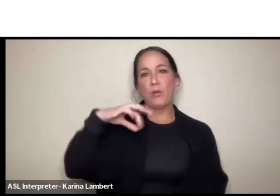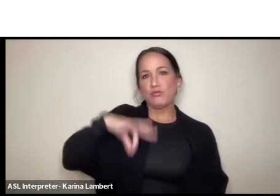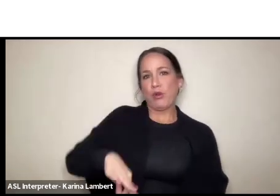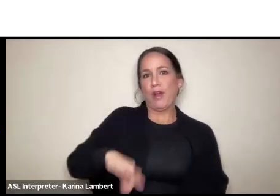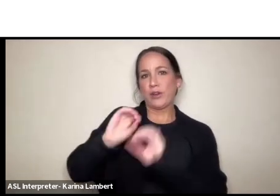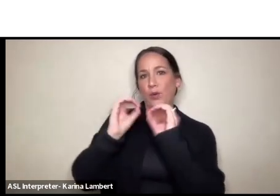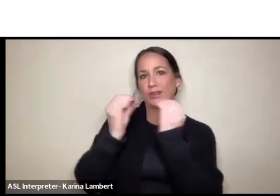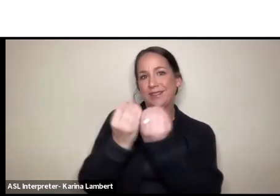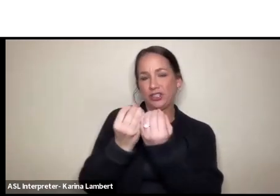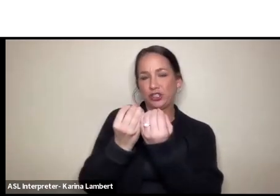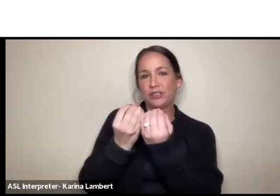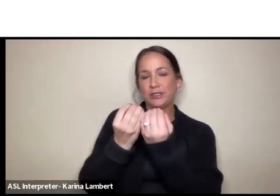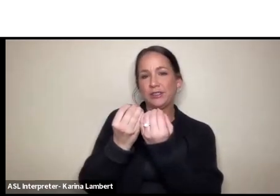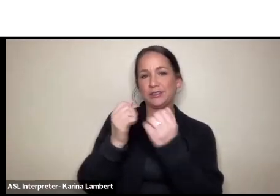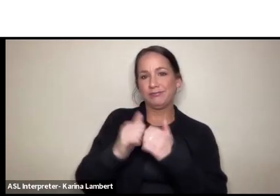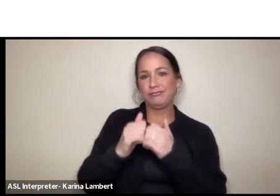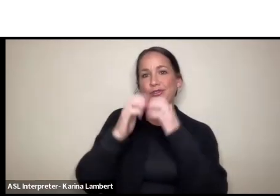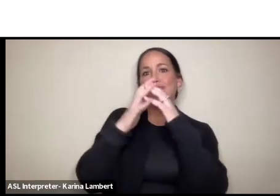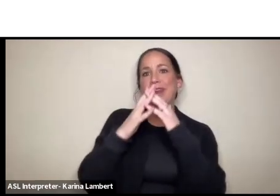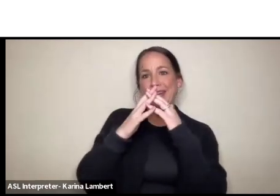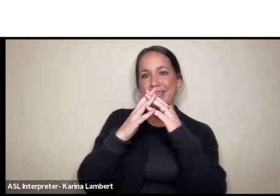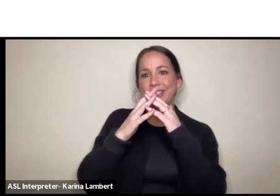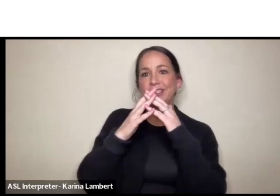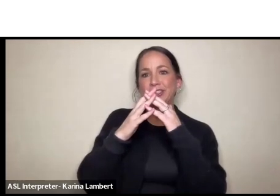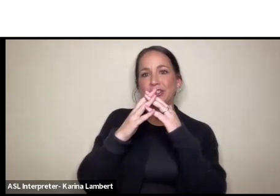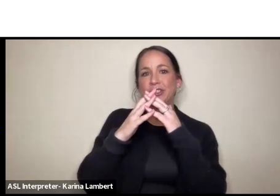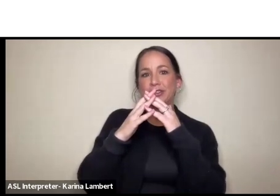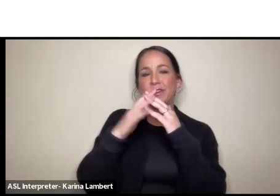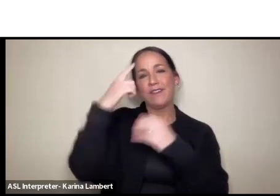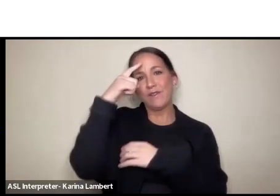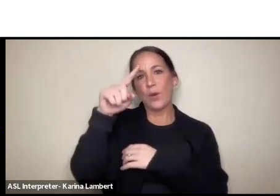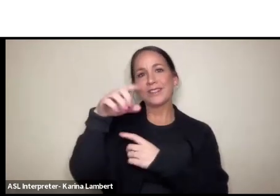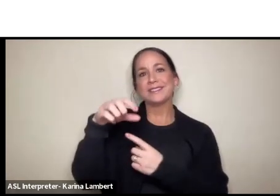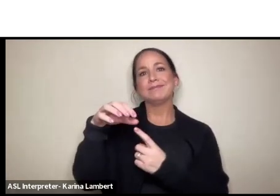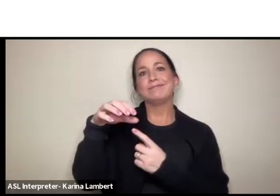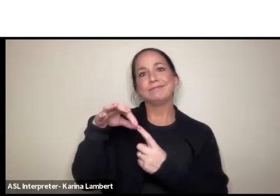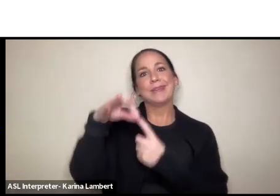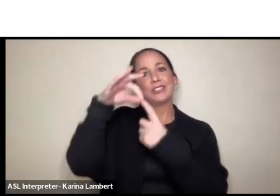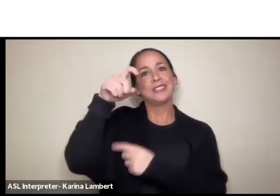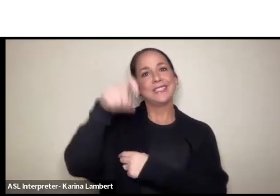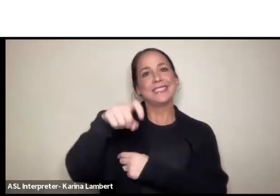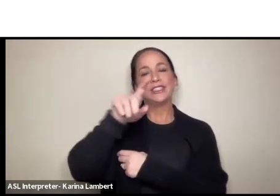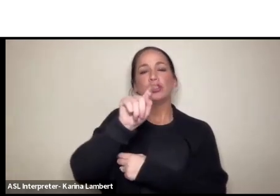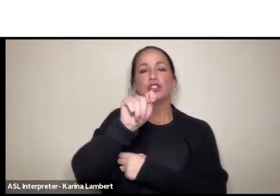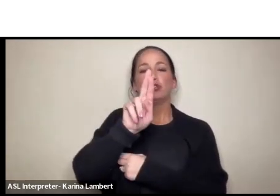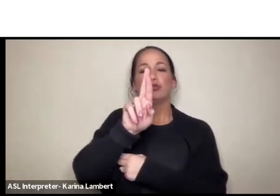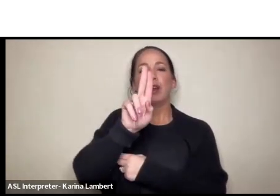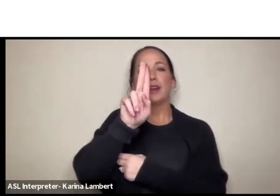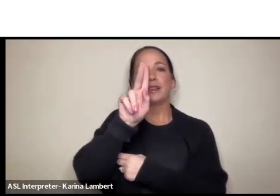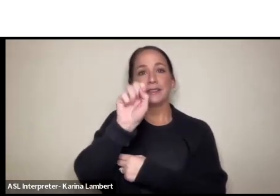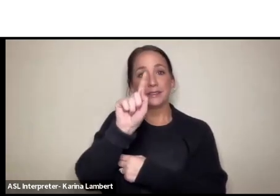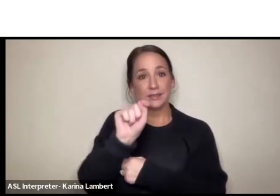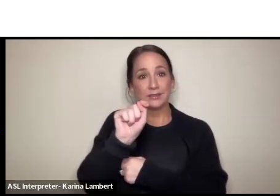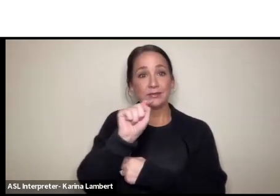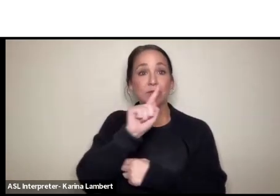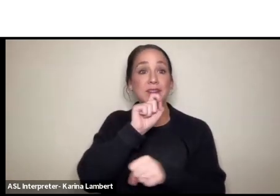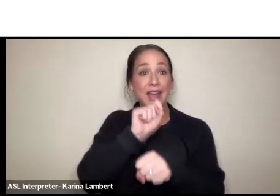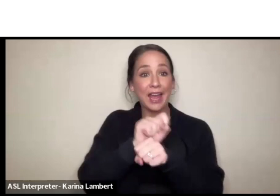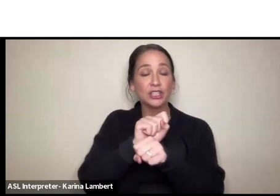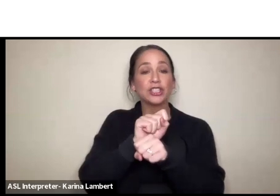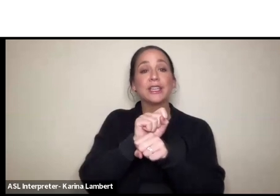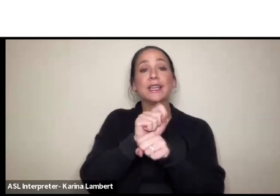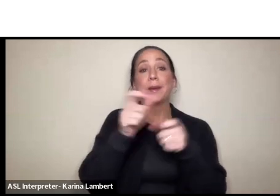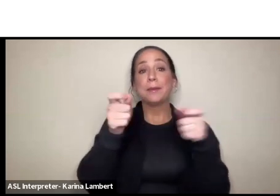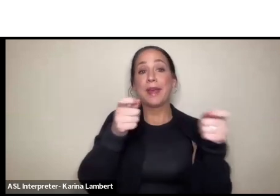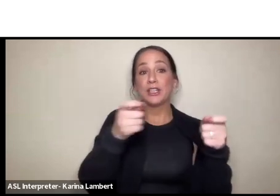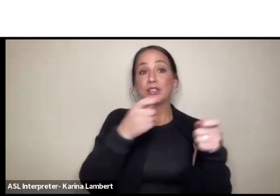organization created to manage pooled special needs trusts. We actually manage two. We manage a first-party